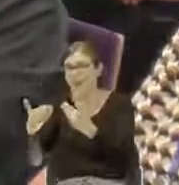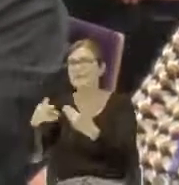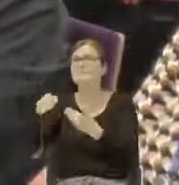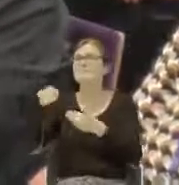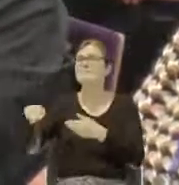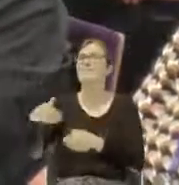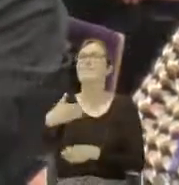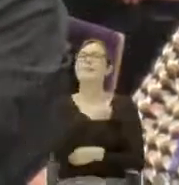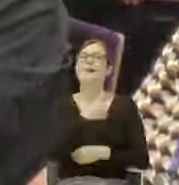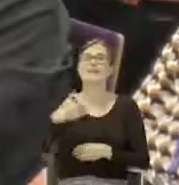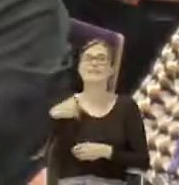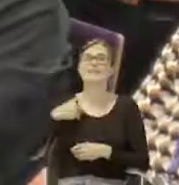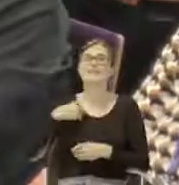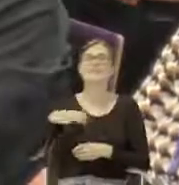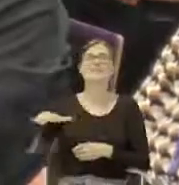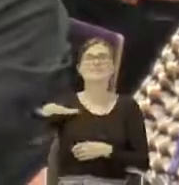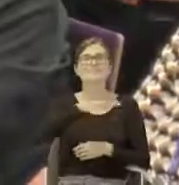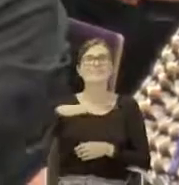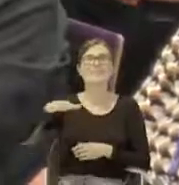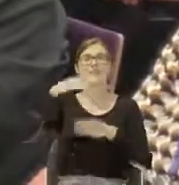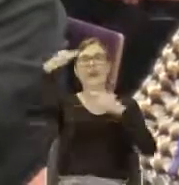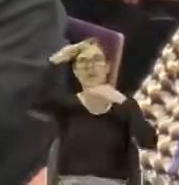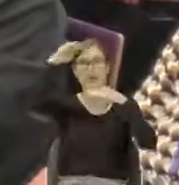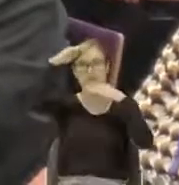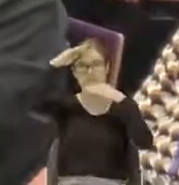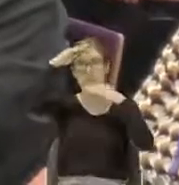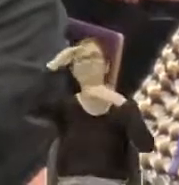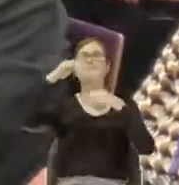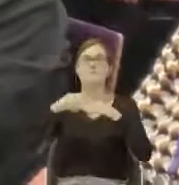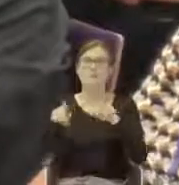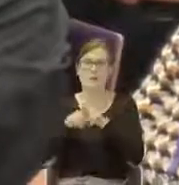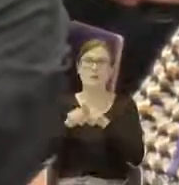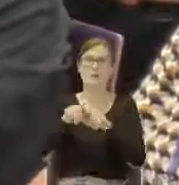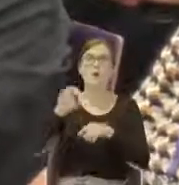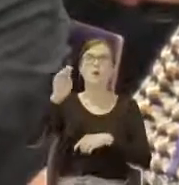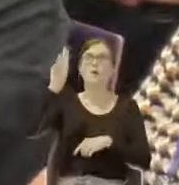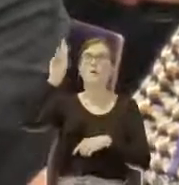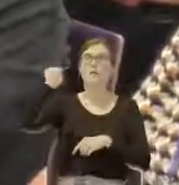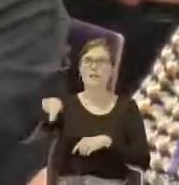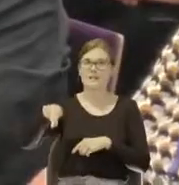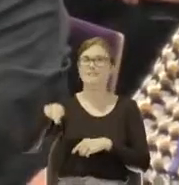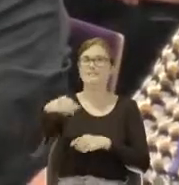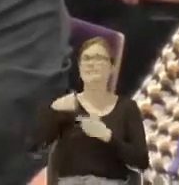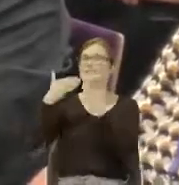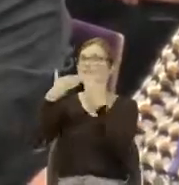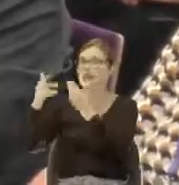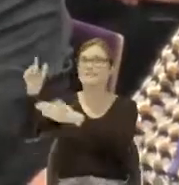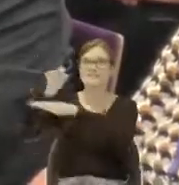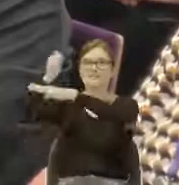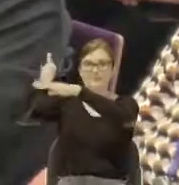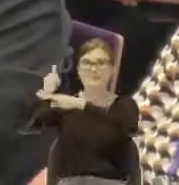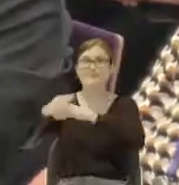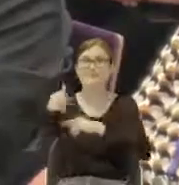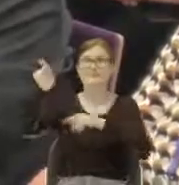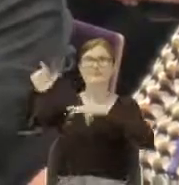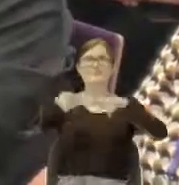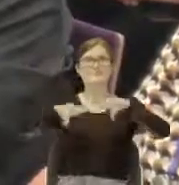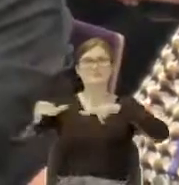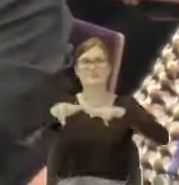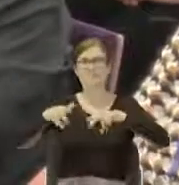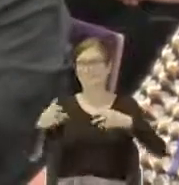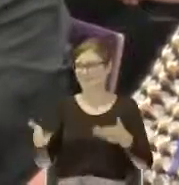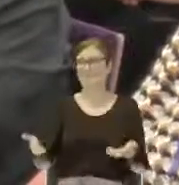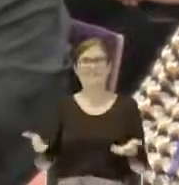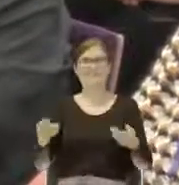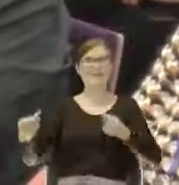celebration of the World Urban Forum and the World Assembly. We meet today as mayors and